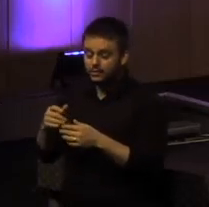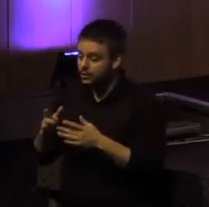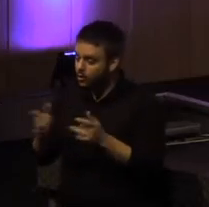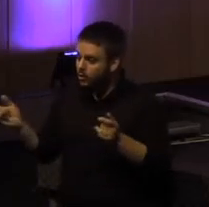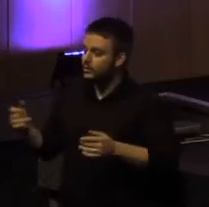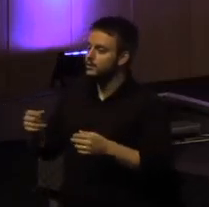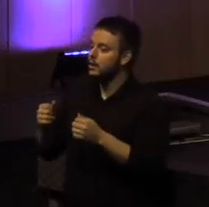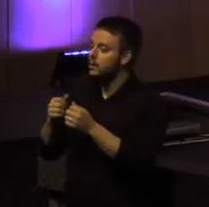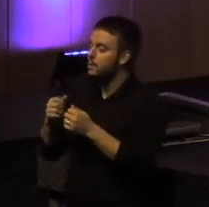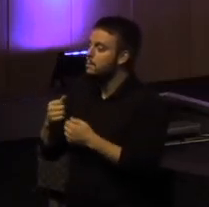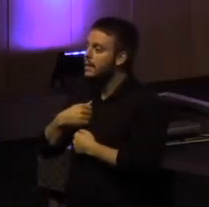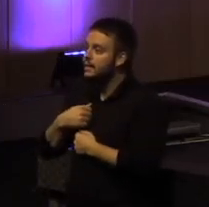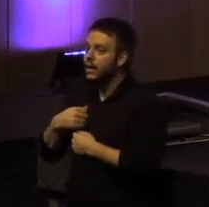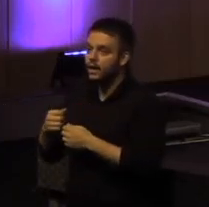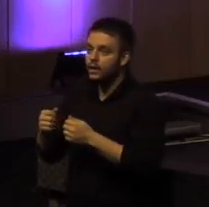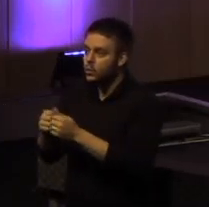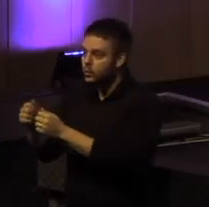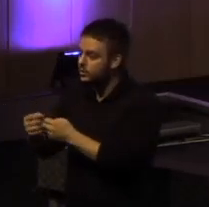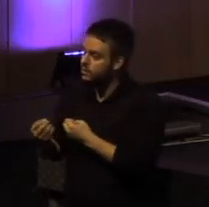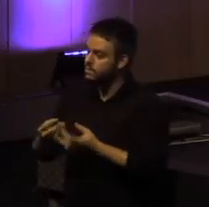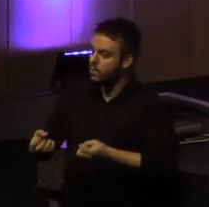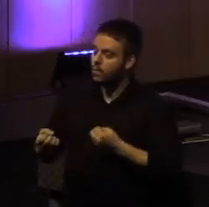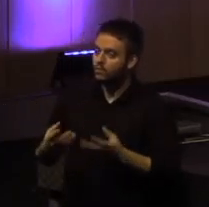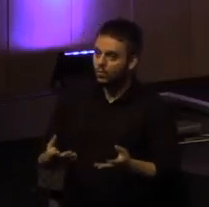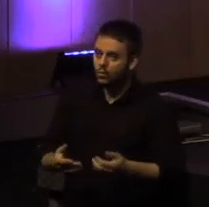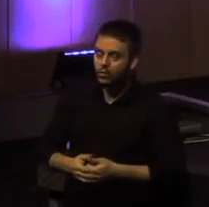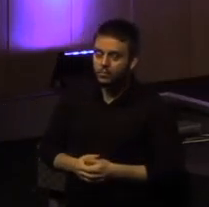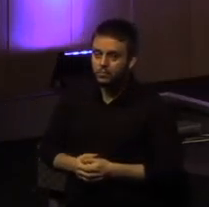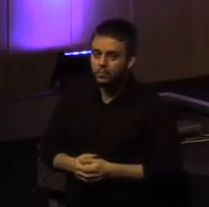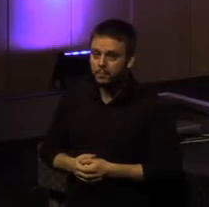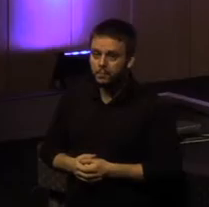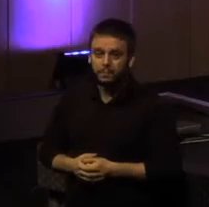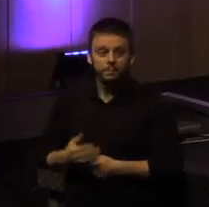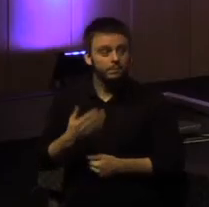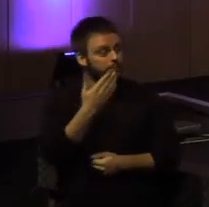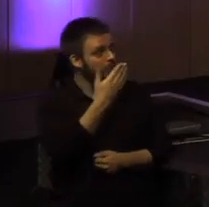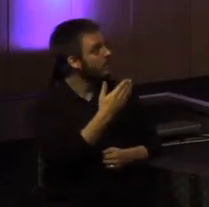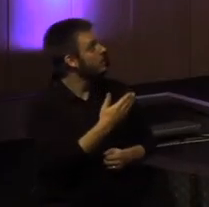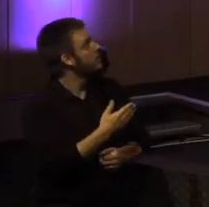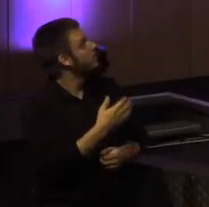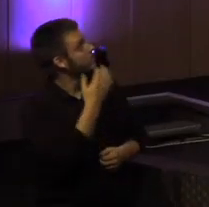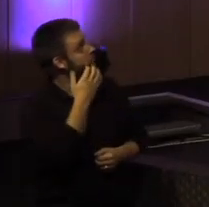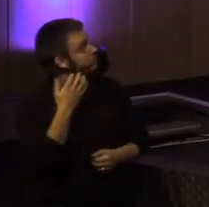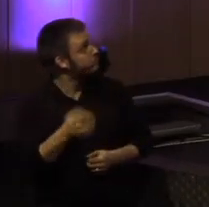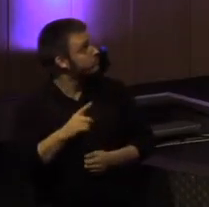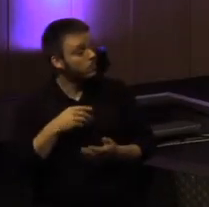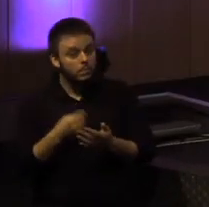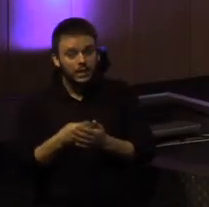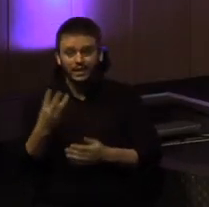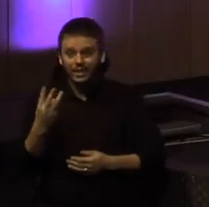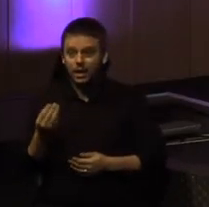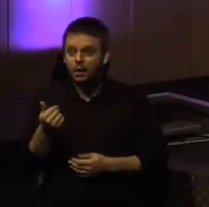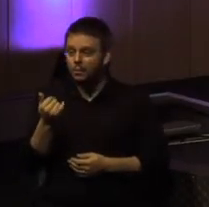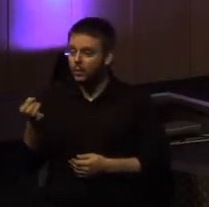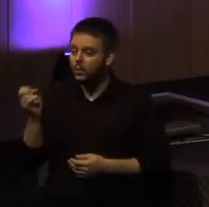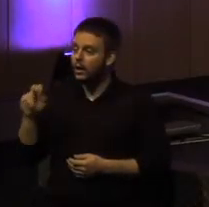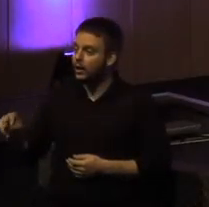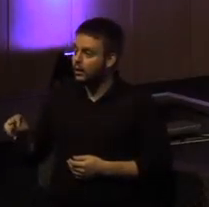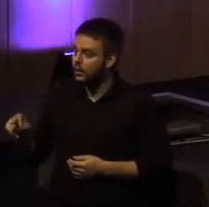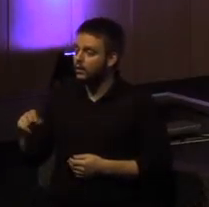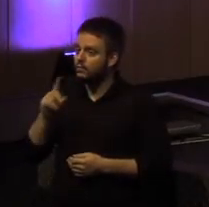participate in reporting persons that have been killed by law enforcement. I have to believe that this is